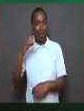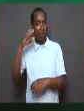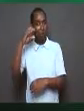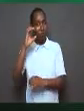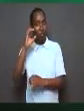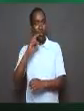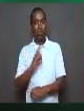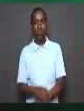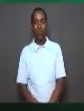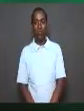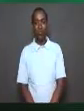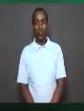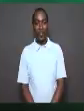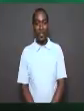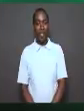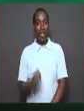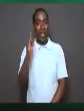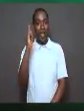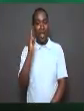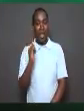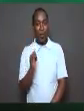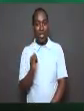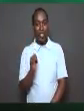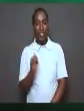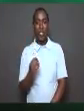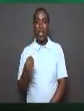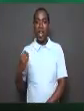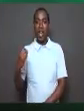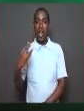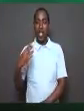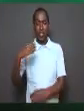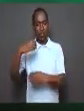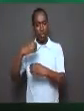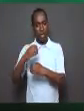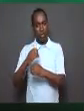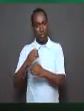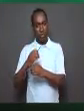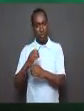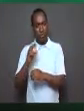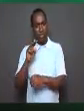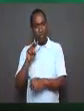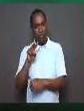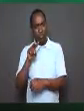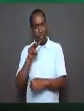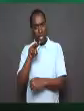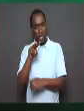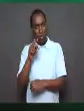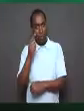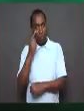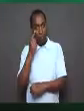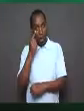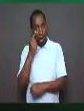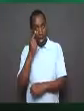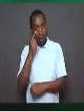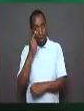photograph, while the image from a light microscope is viewed through